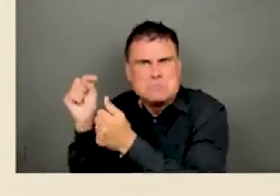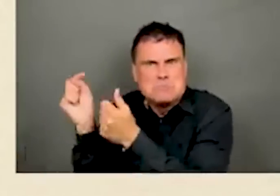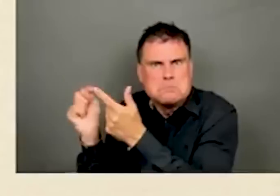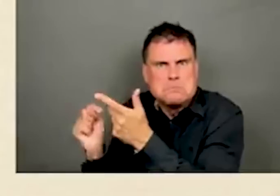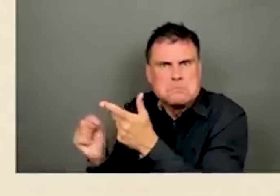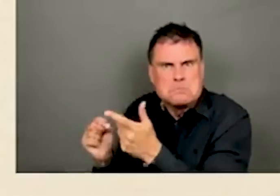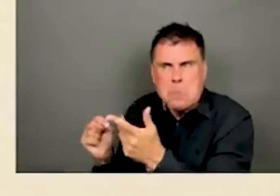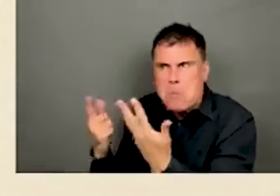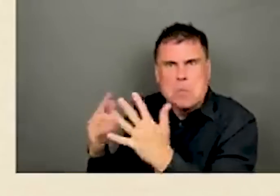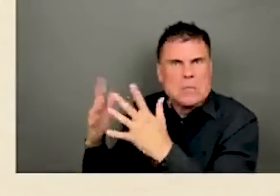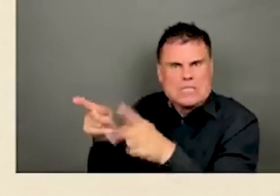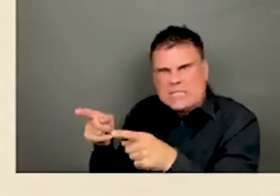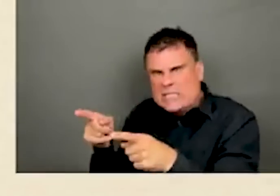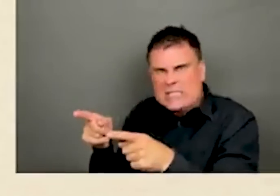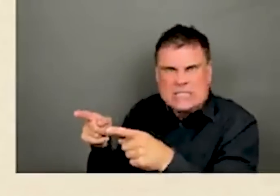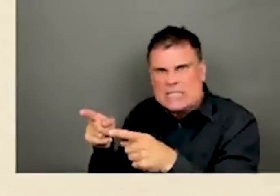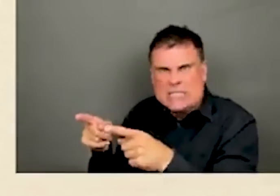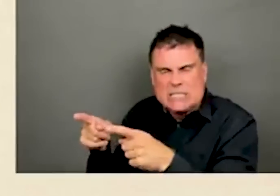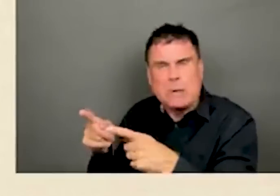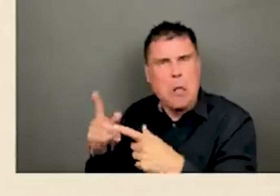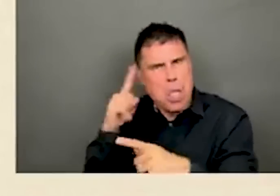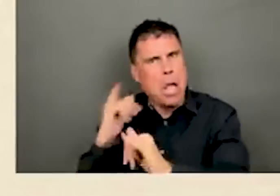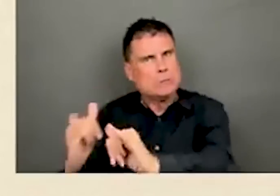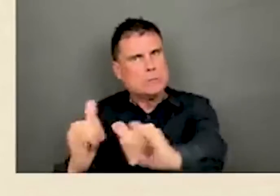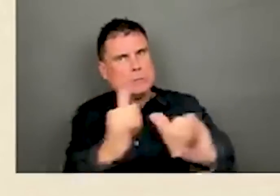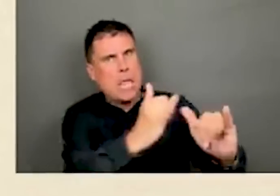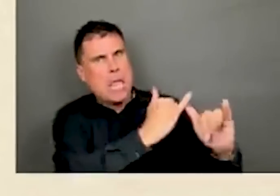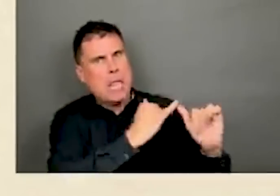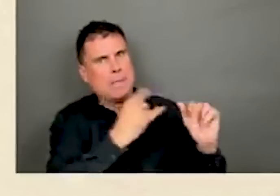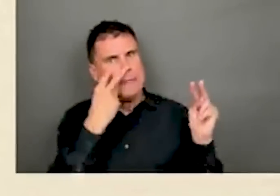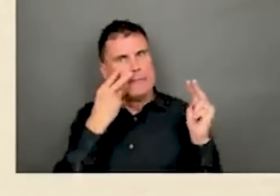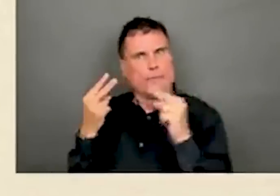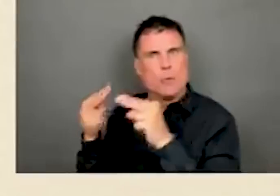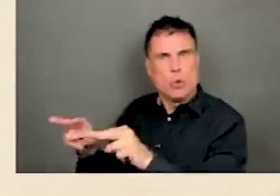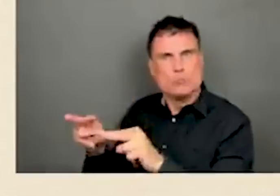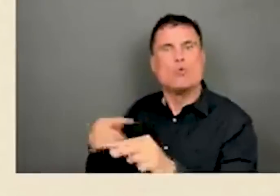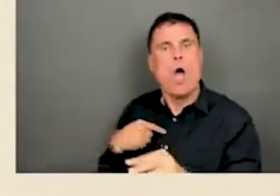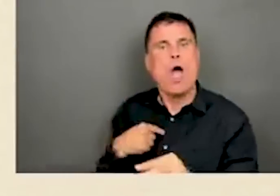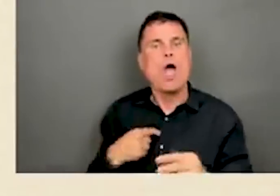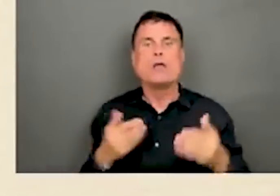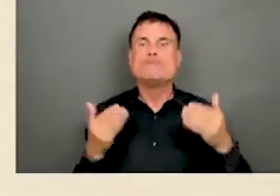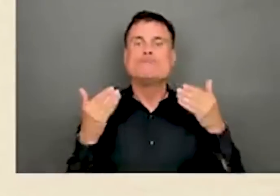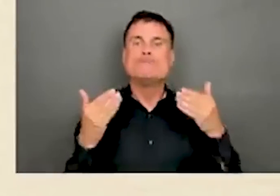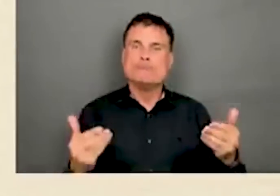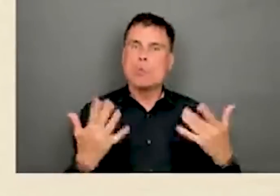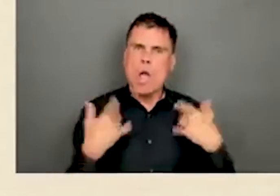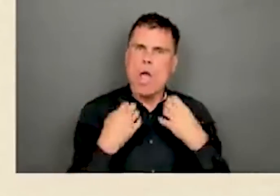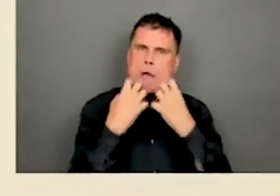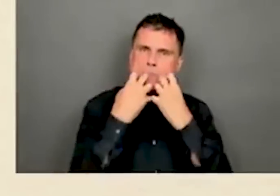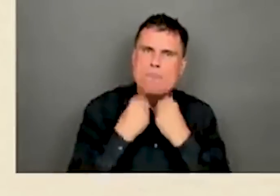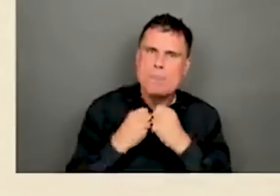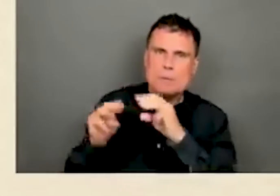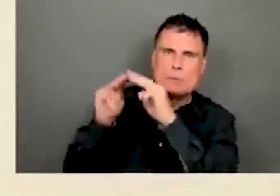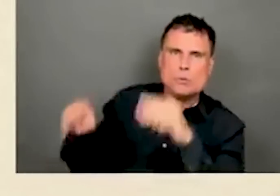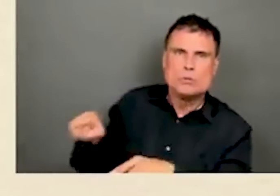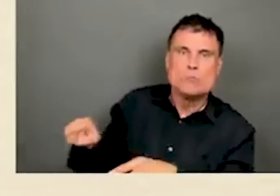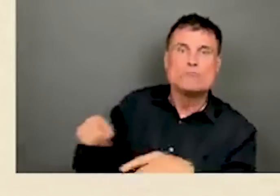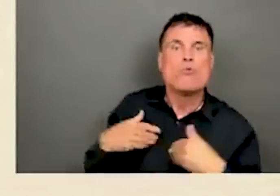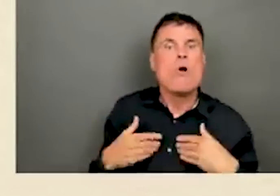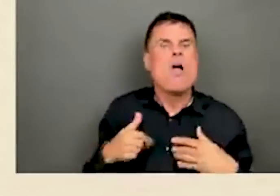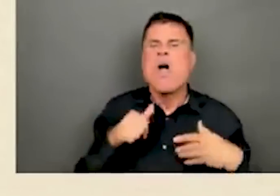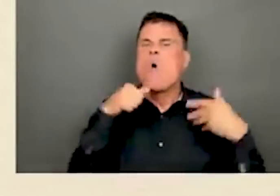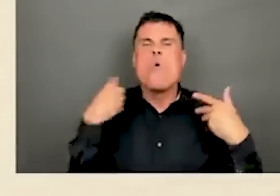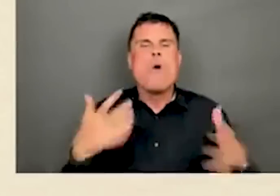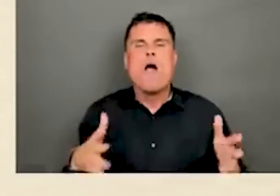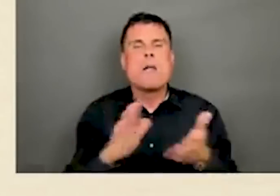no connection beyond the fact. I made that decision because I love the museum, and I don't want it to be a political football. I want